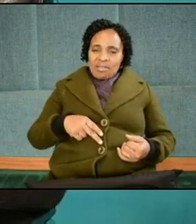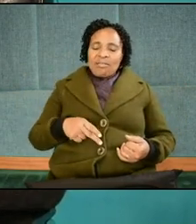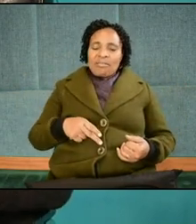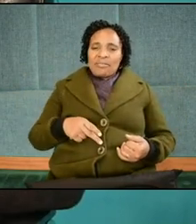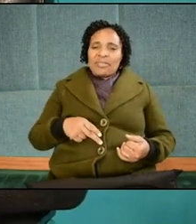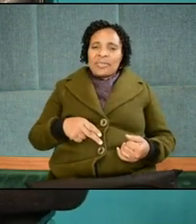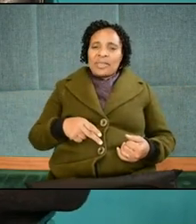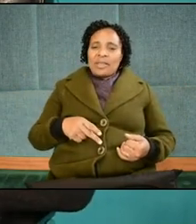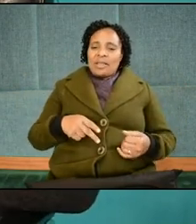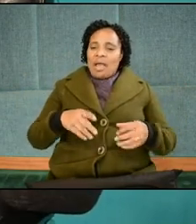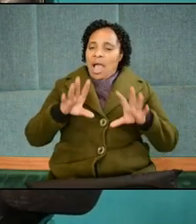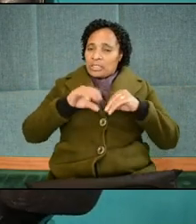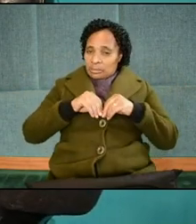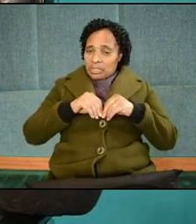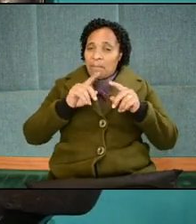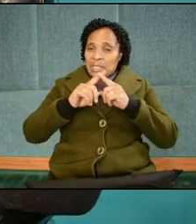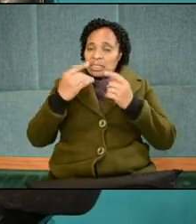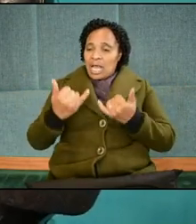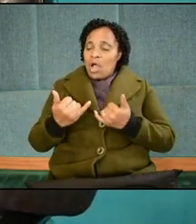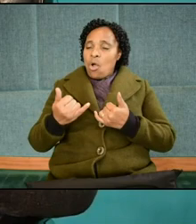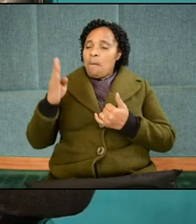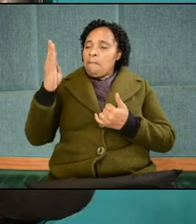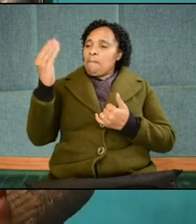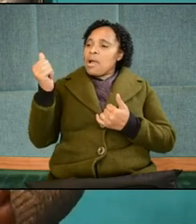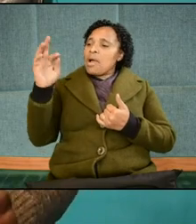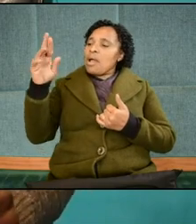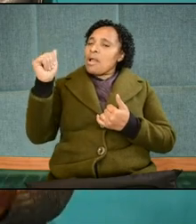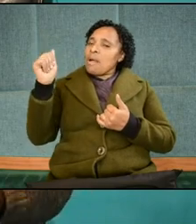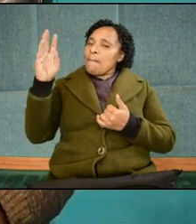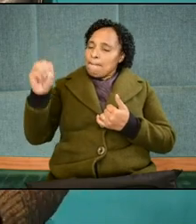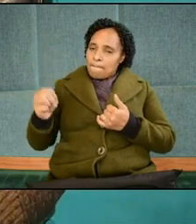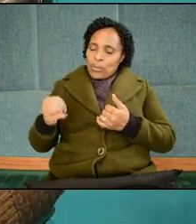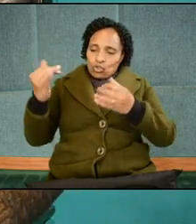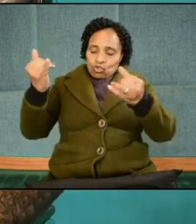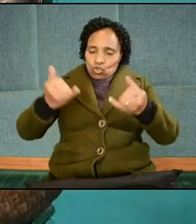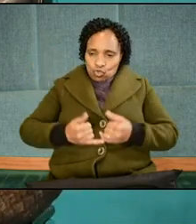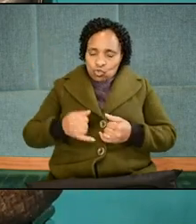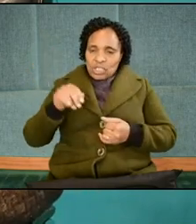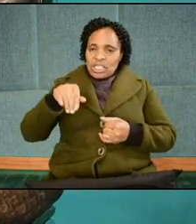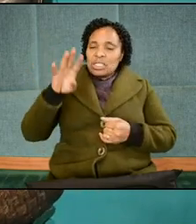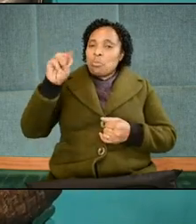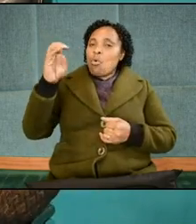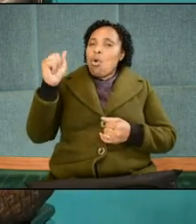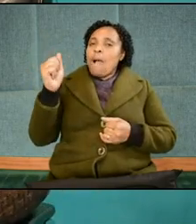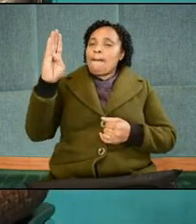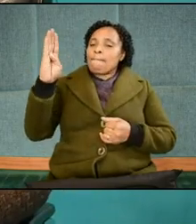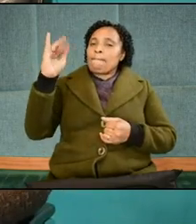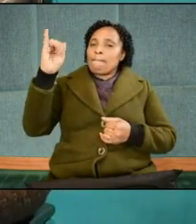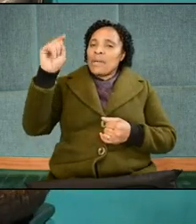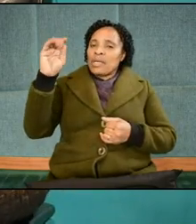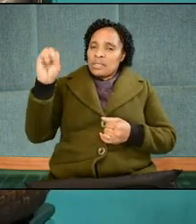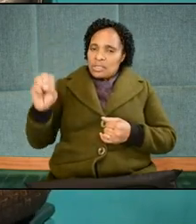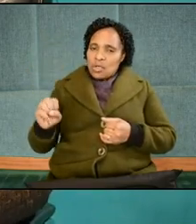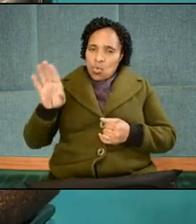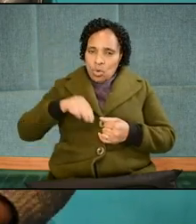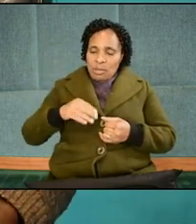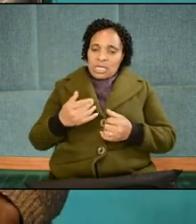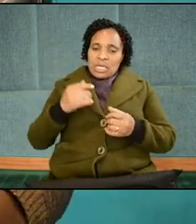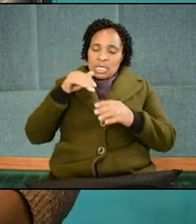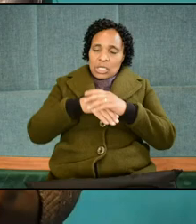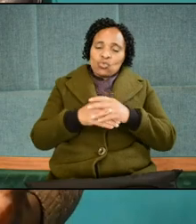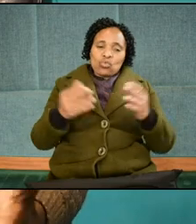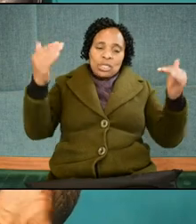should introduce this Midianite Moabite women into the Israelite camp. And that is what happened.